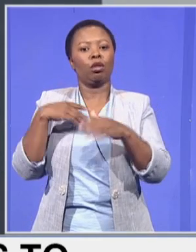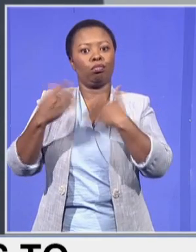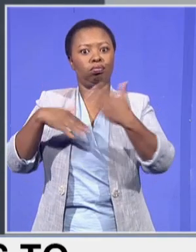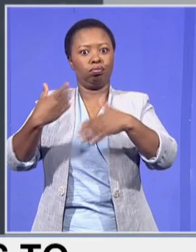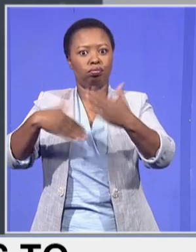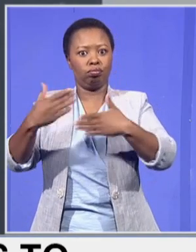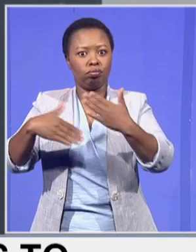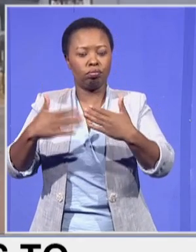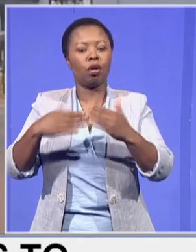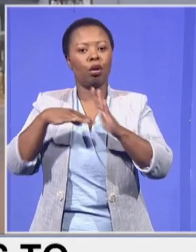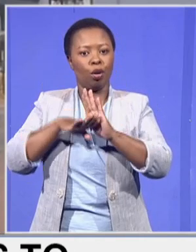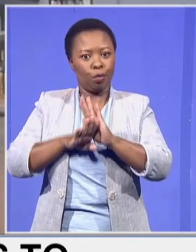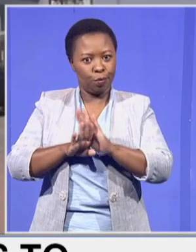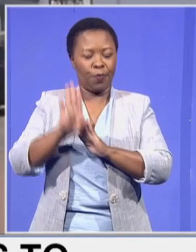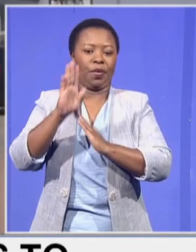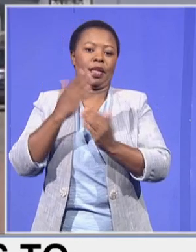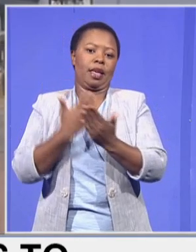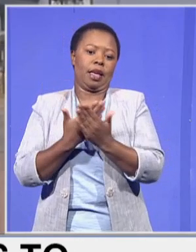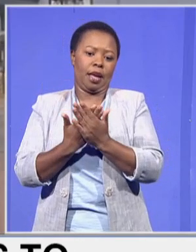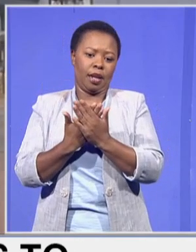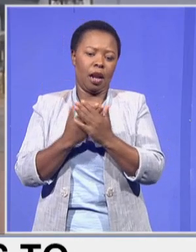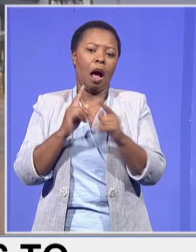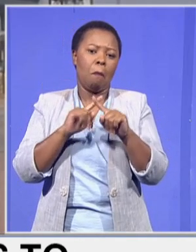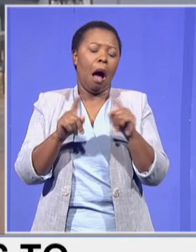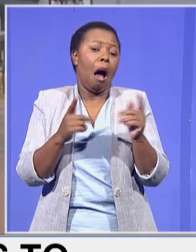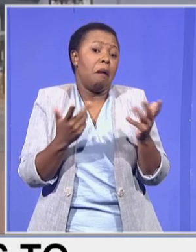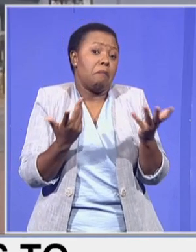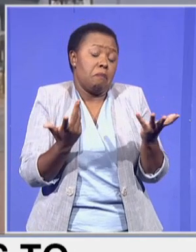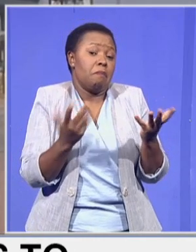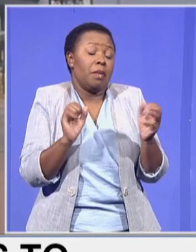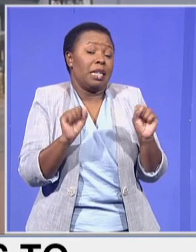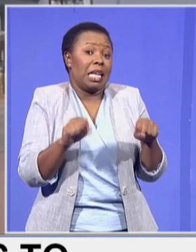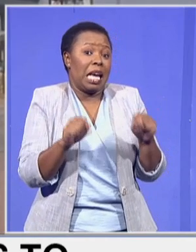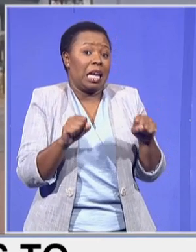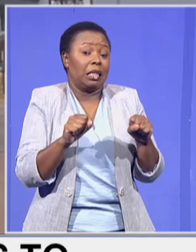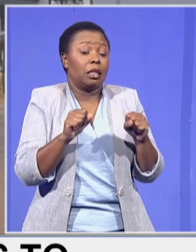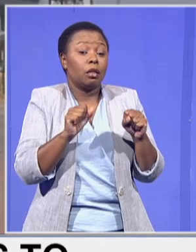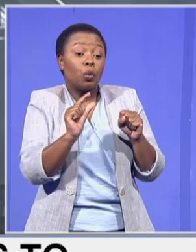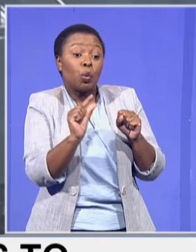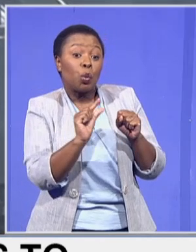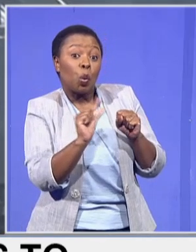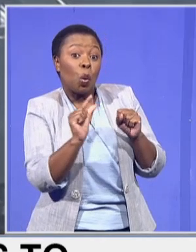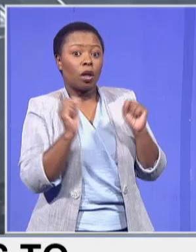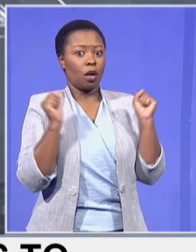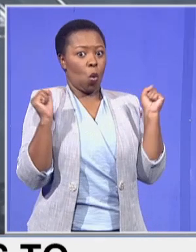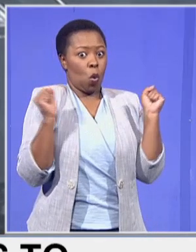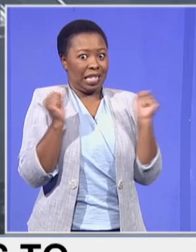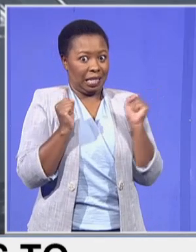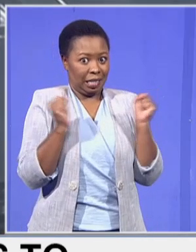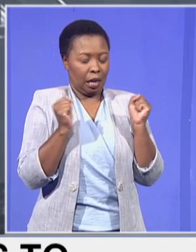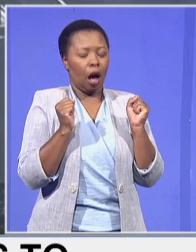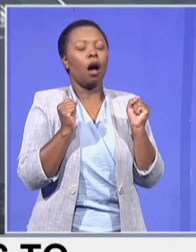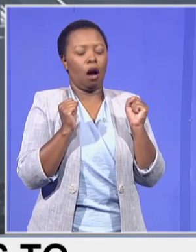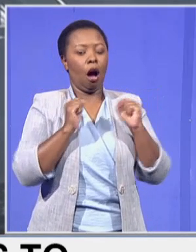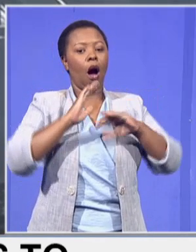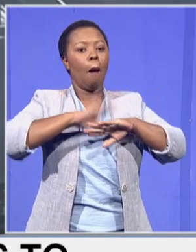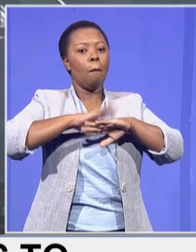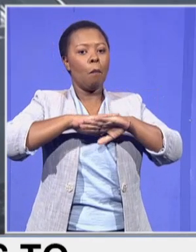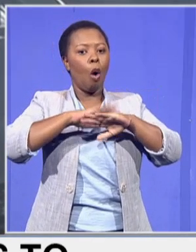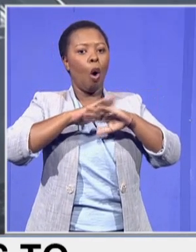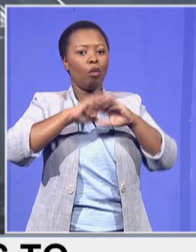EAF. But obviously, as we approach the winter, we want to further reduce our